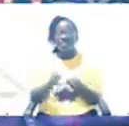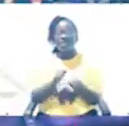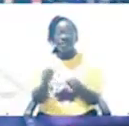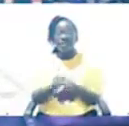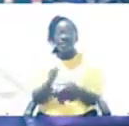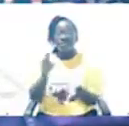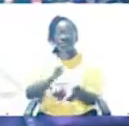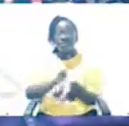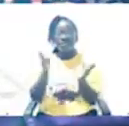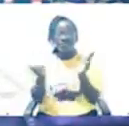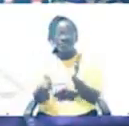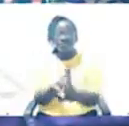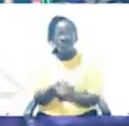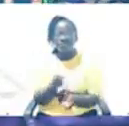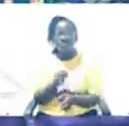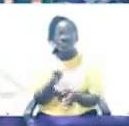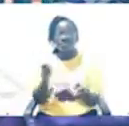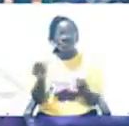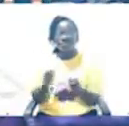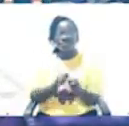every self-righteousness.